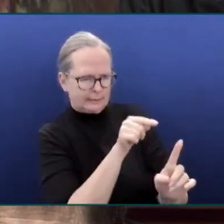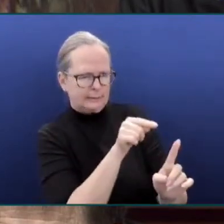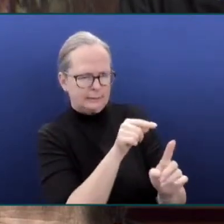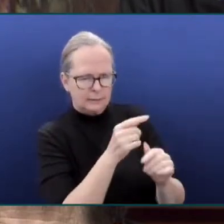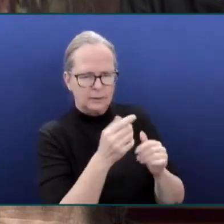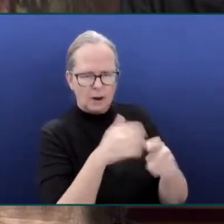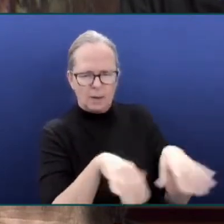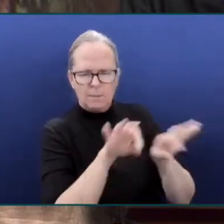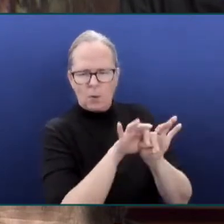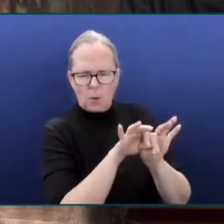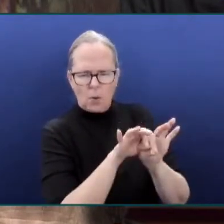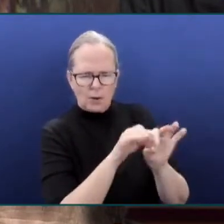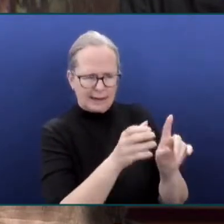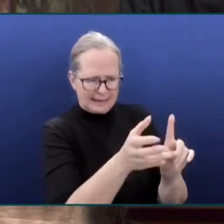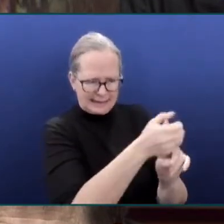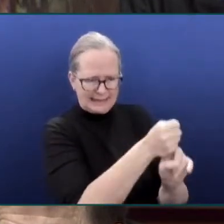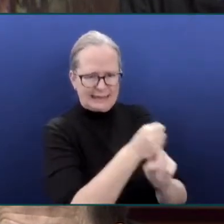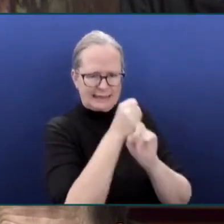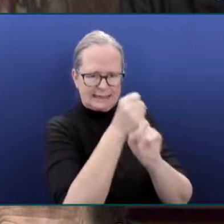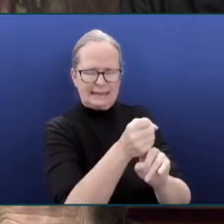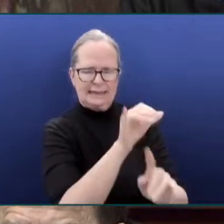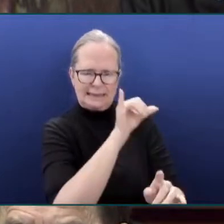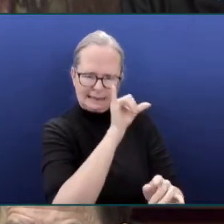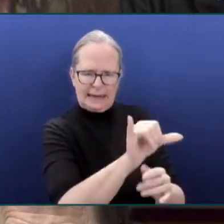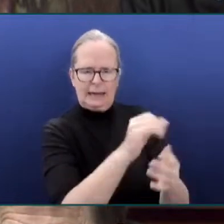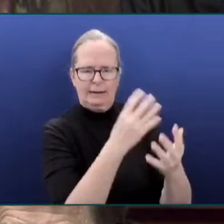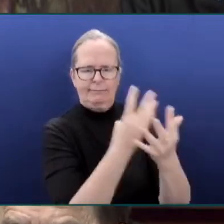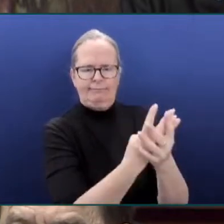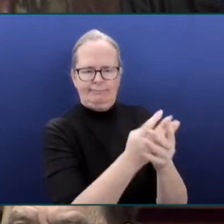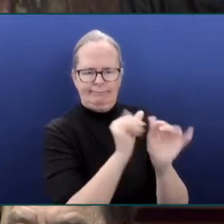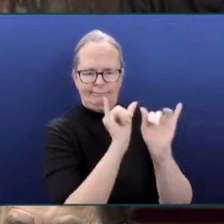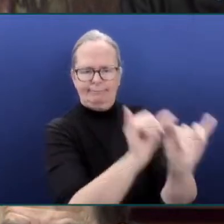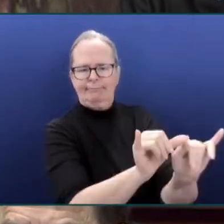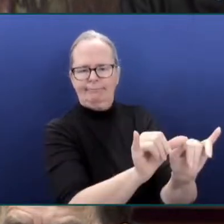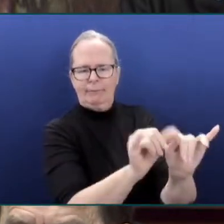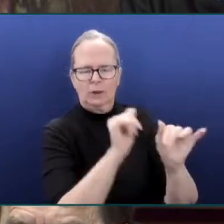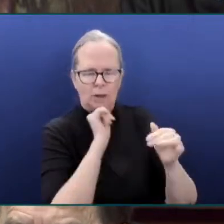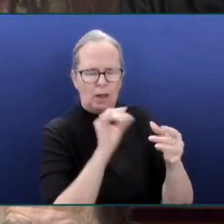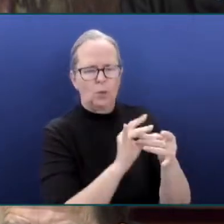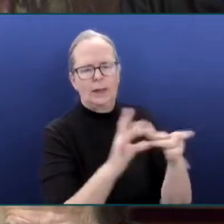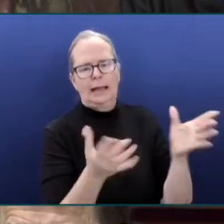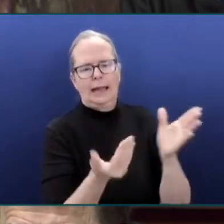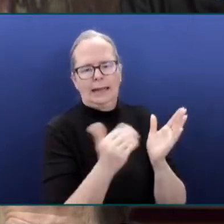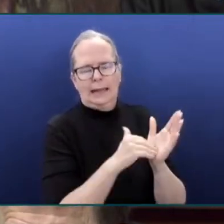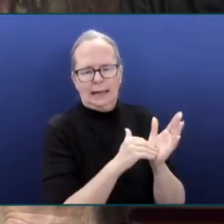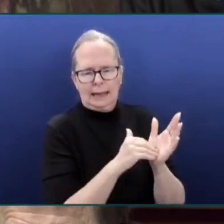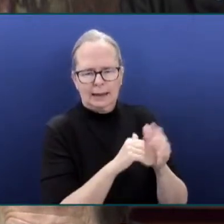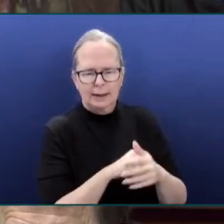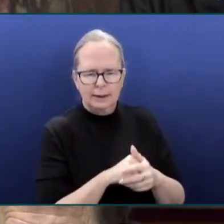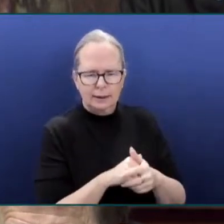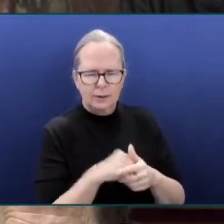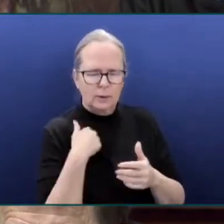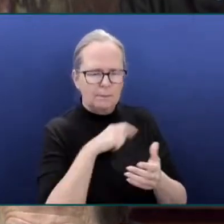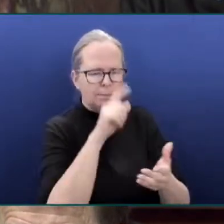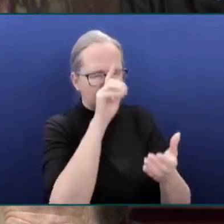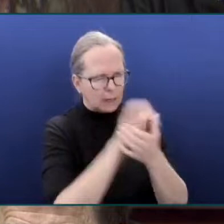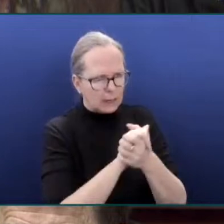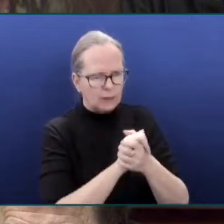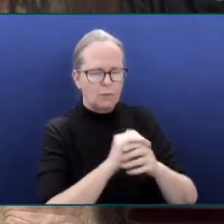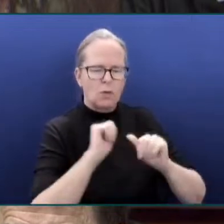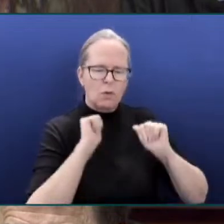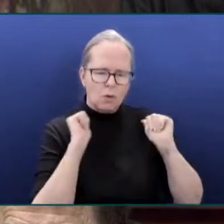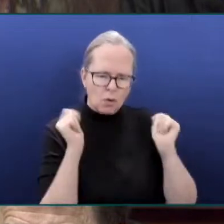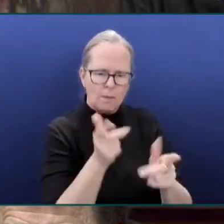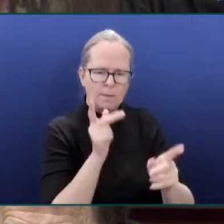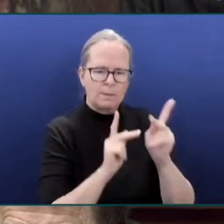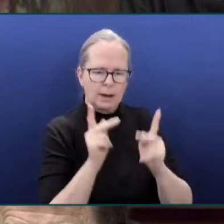we're taking the actions, investing in the programs that we know worked in the past, because we believe everybody deserves to feel safe in our communities, and we'll keep doing that work.